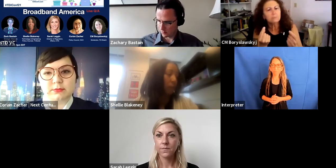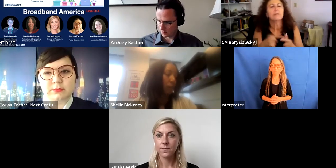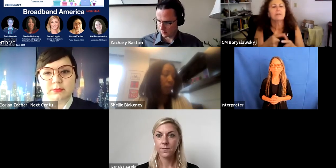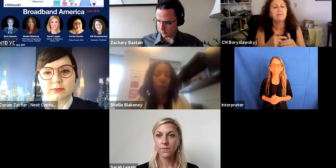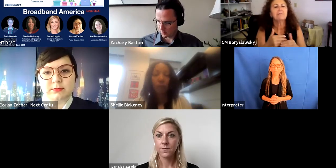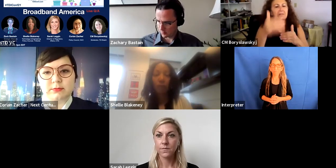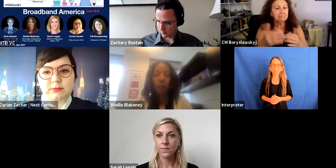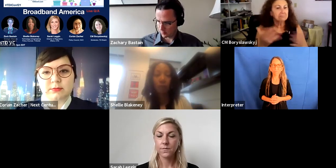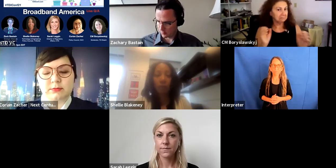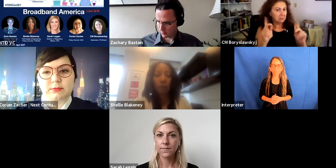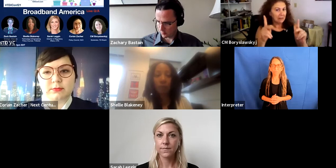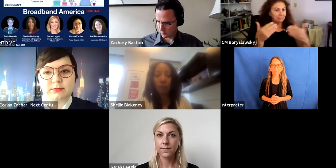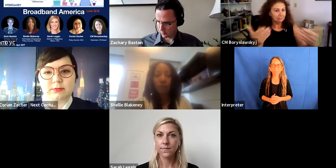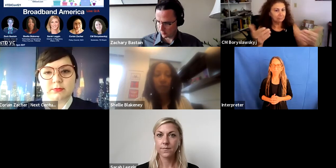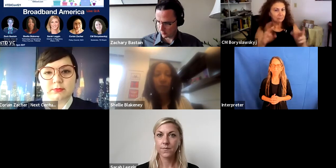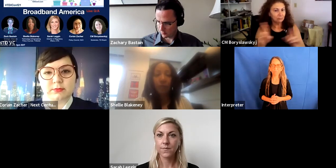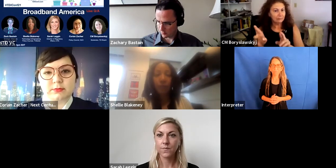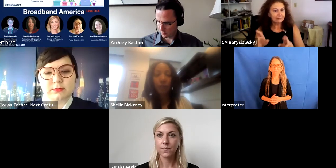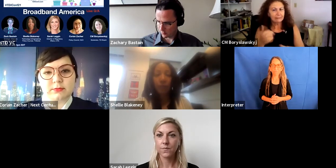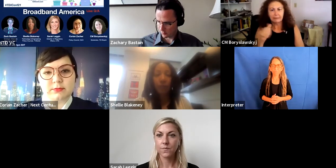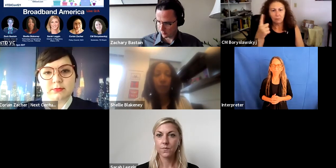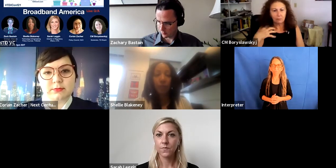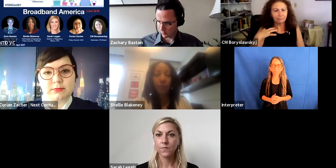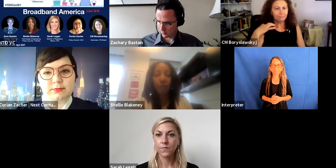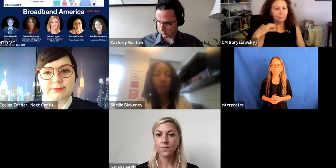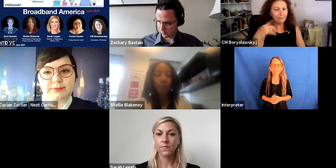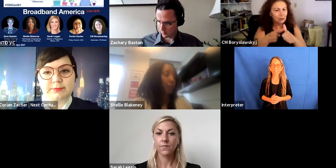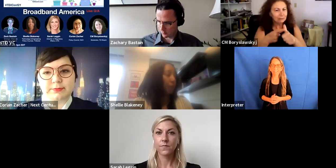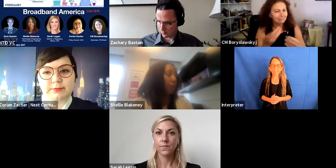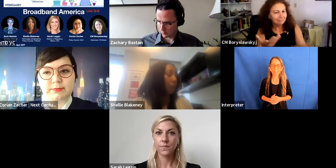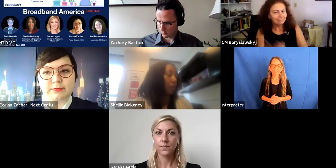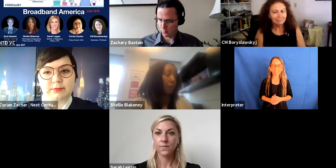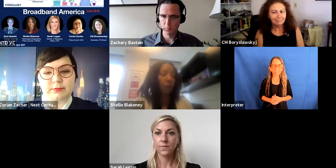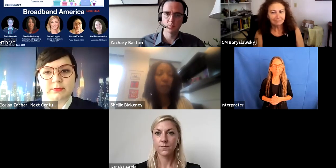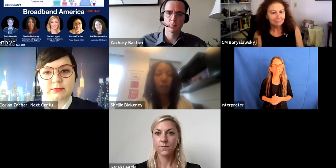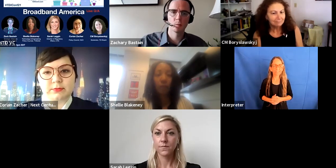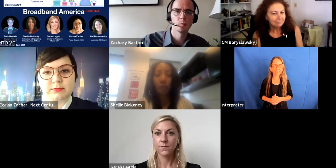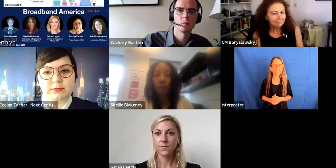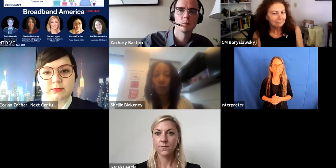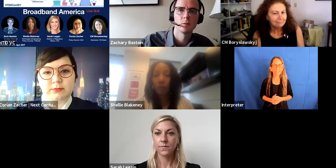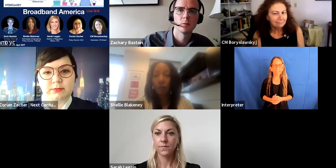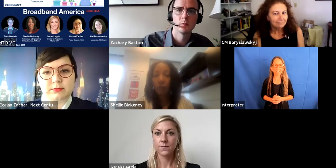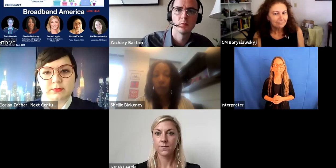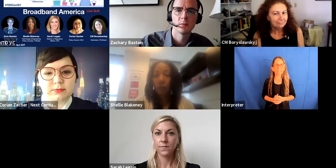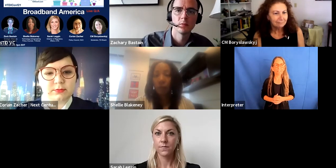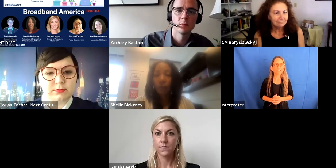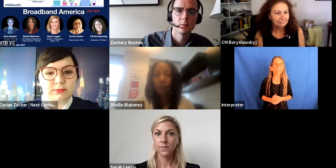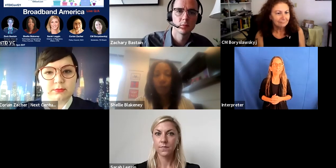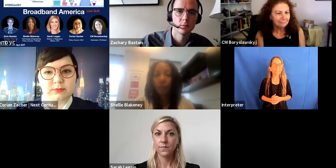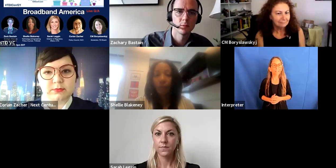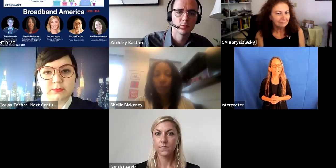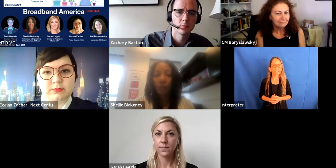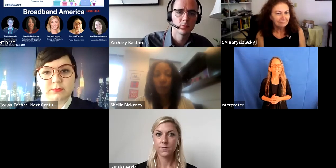panel, your name and what's your role, and then we can go from there, okay? Great. Any volunteers? Who wants to go